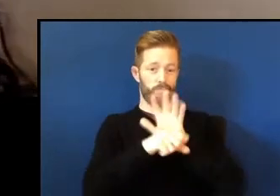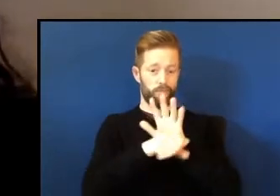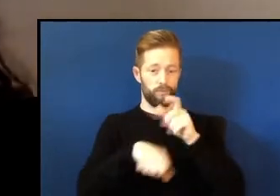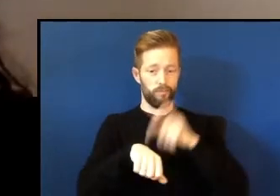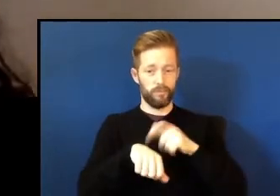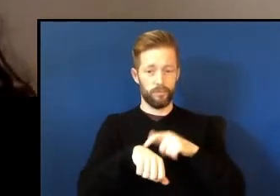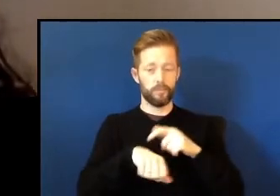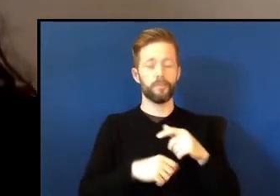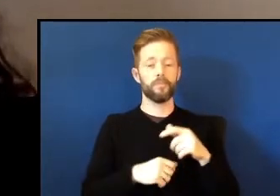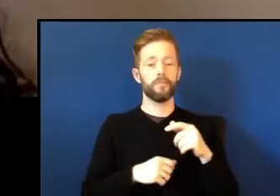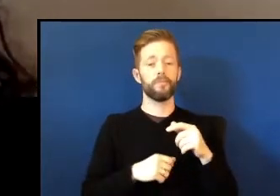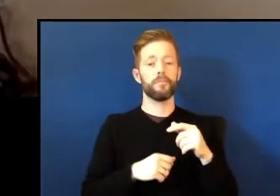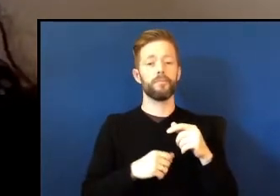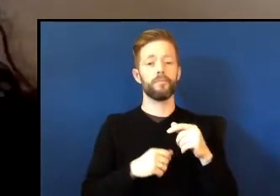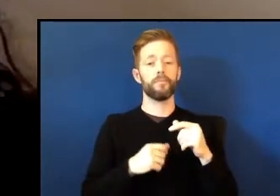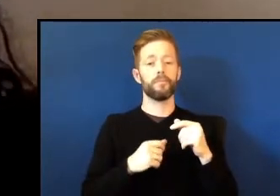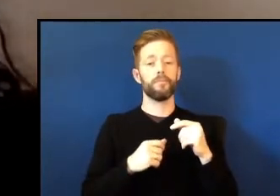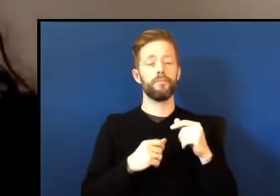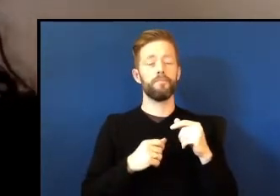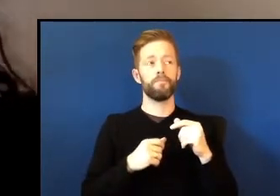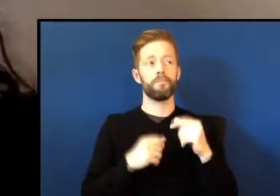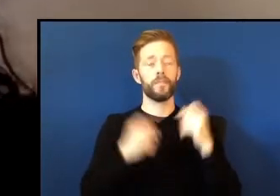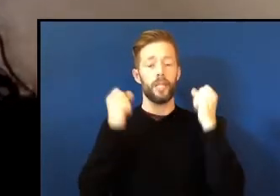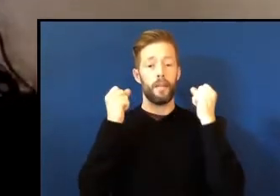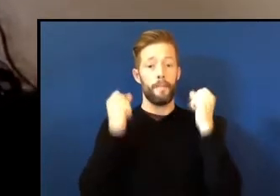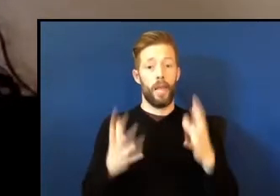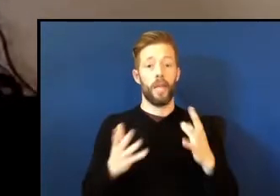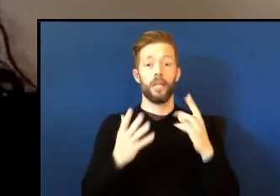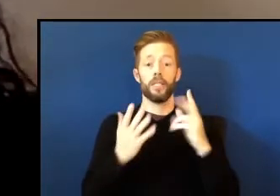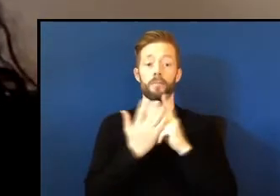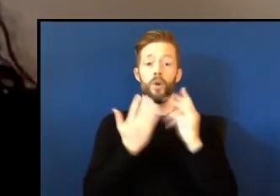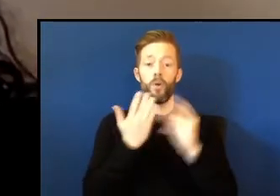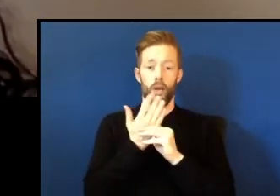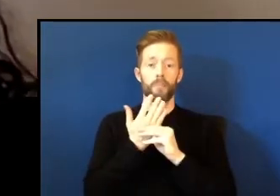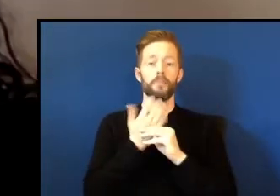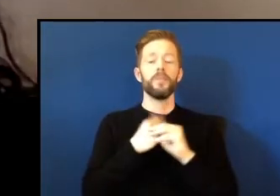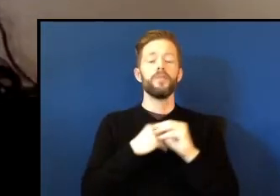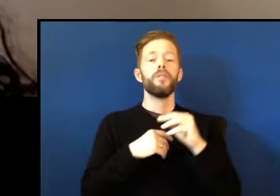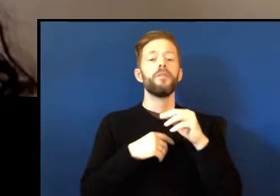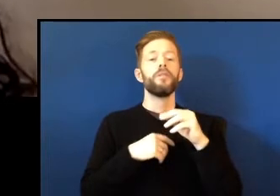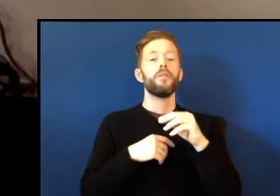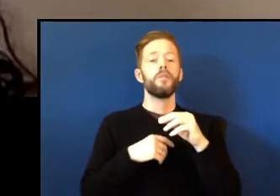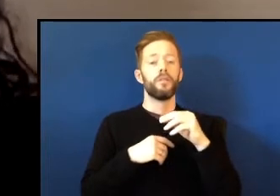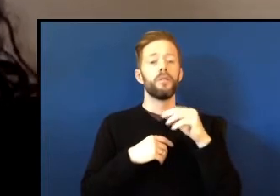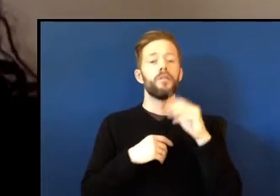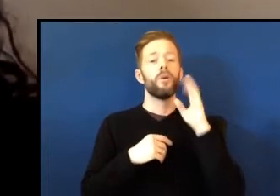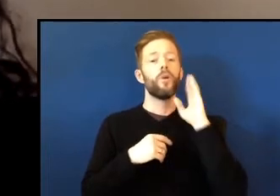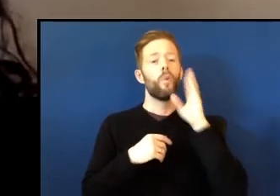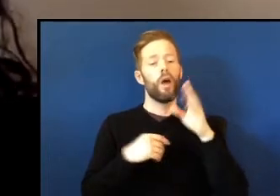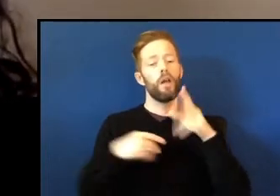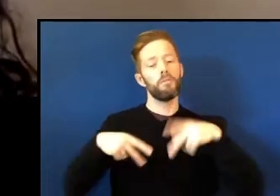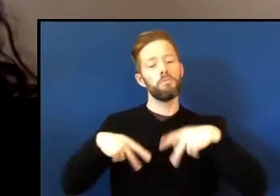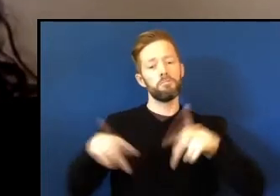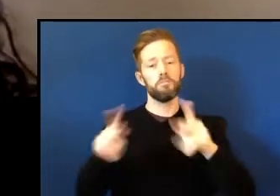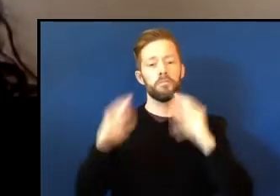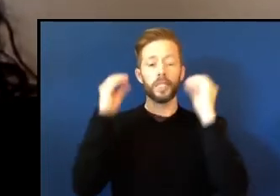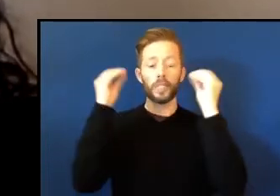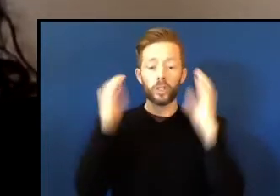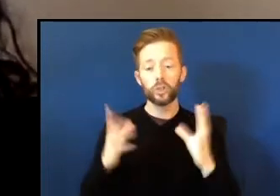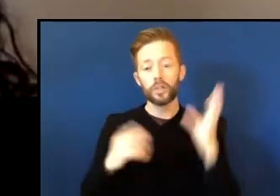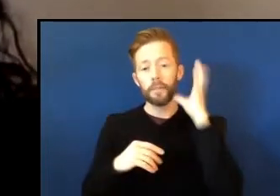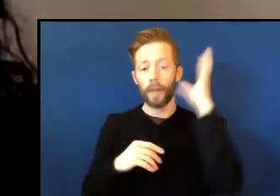living in. Many programs will allow teachers and parents to